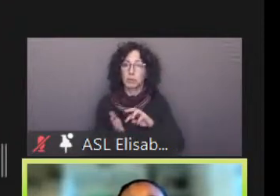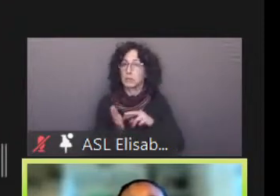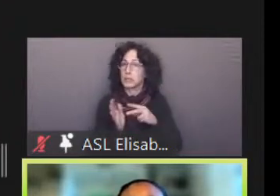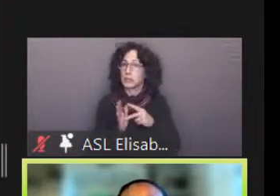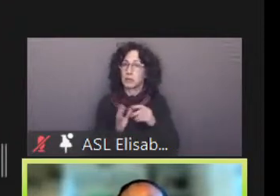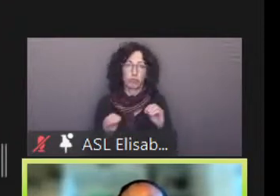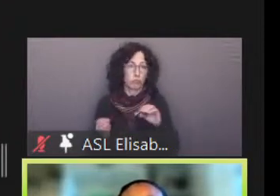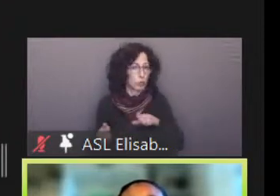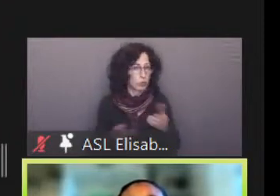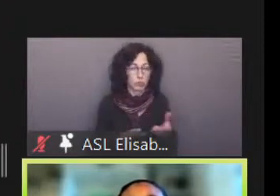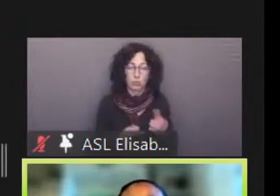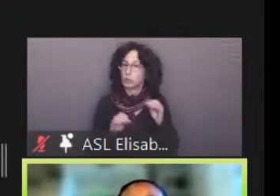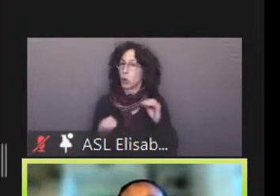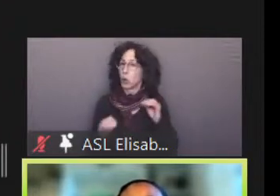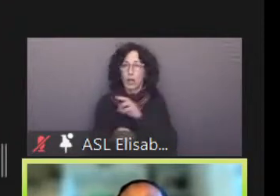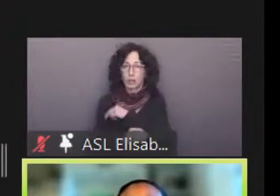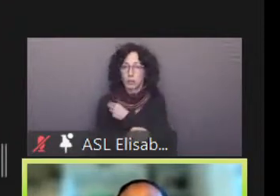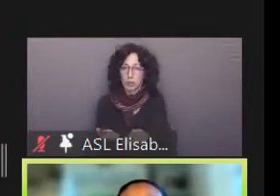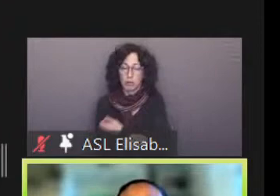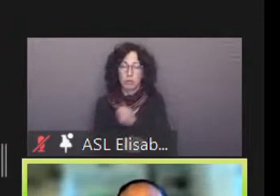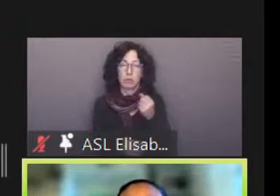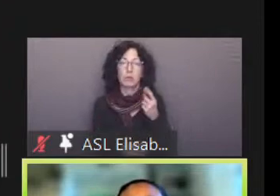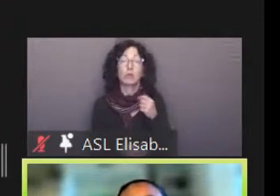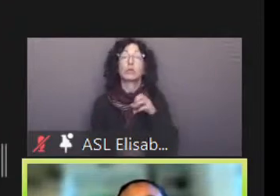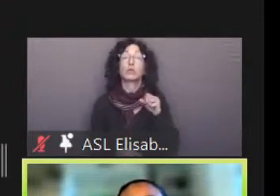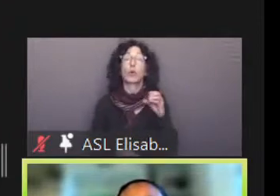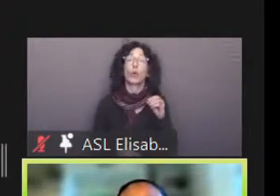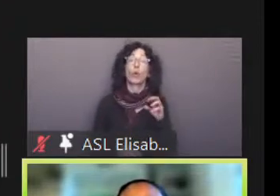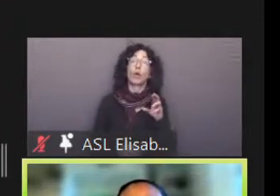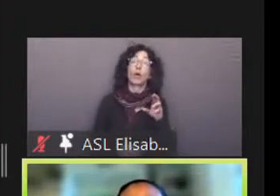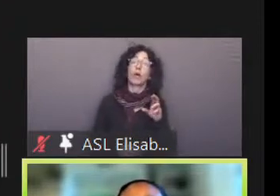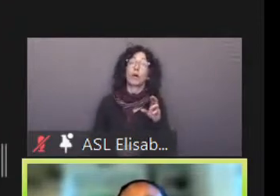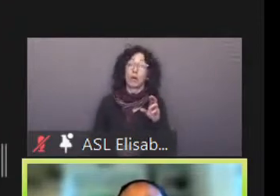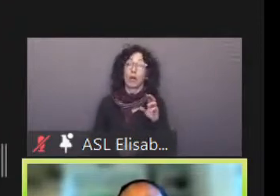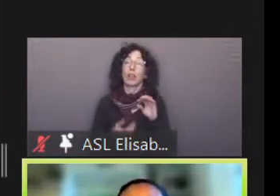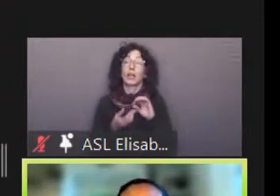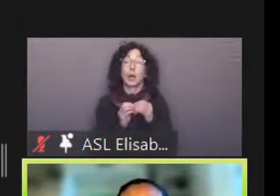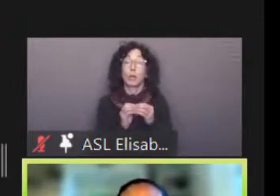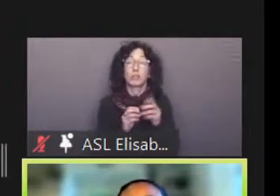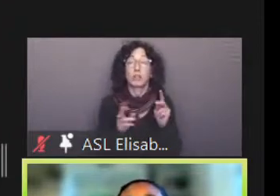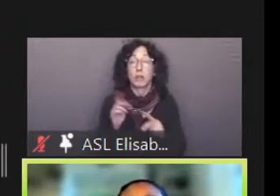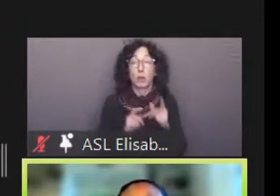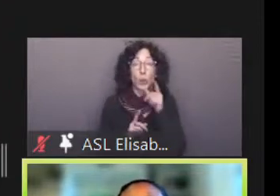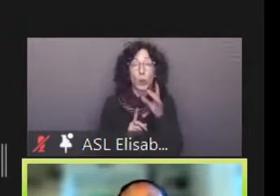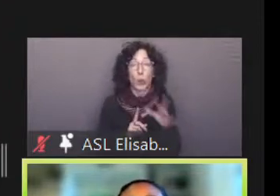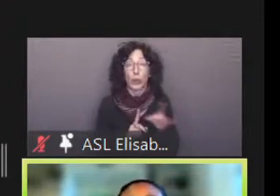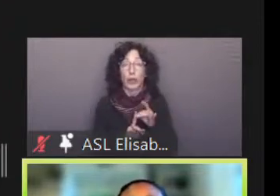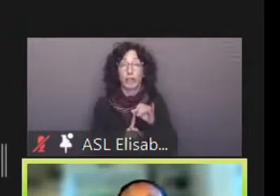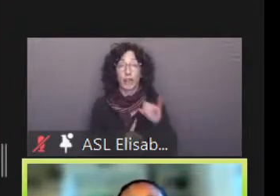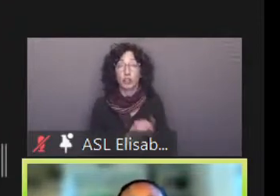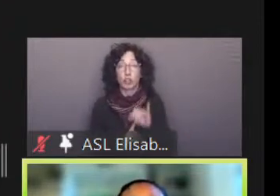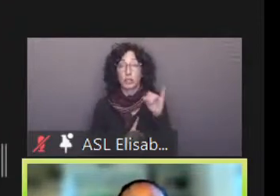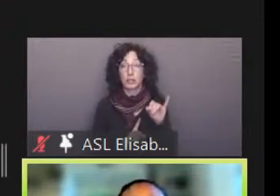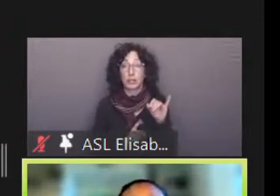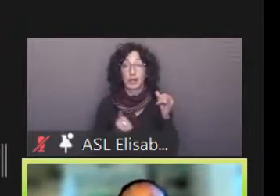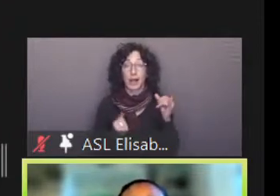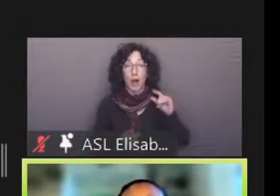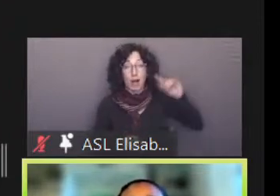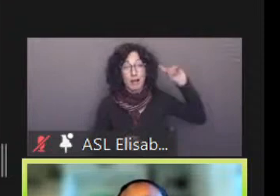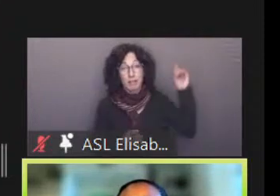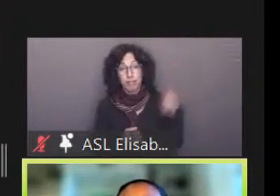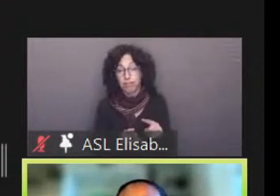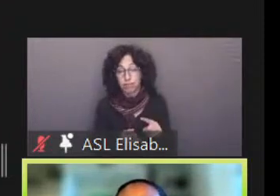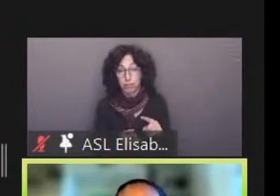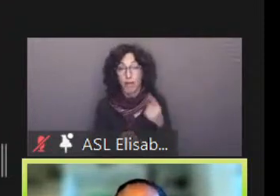And we also see that rates of infection are going down quickly in countries that have achieved vaccination